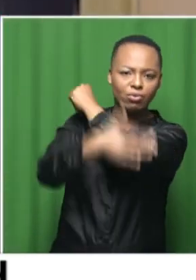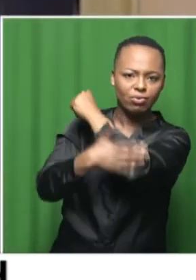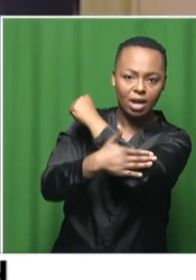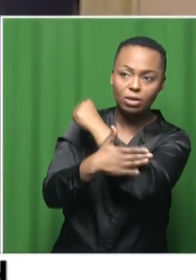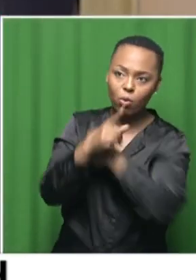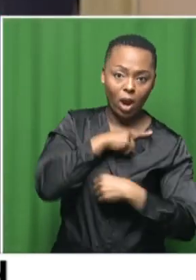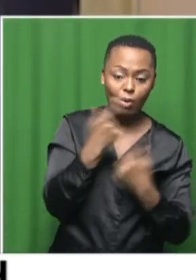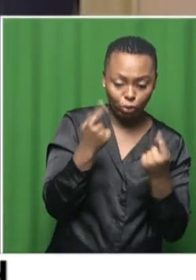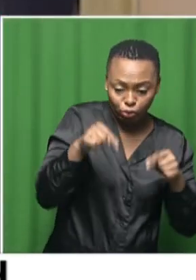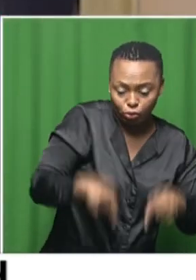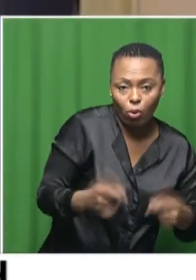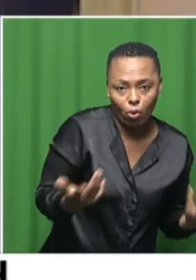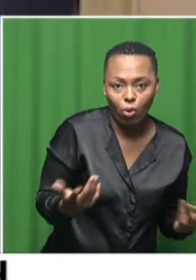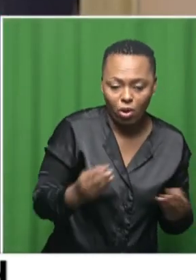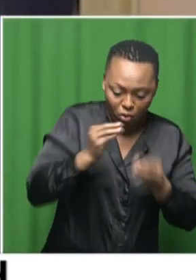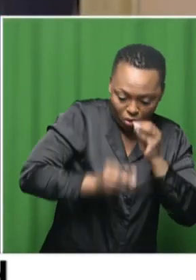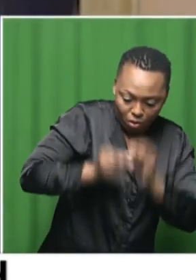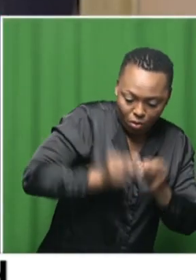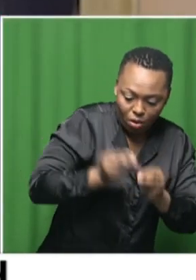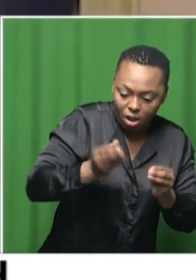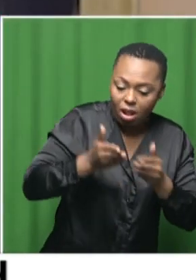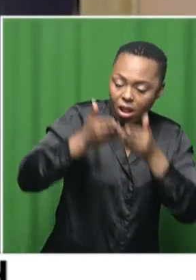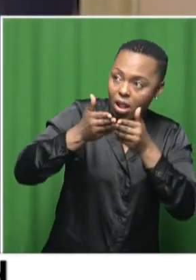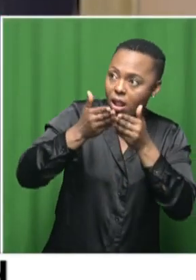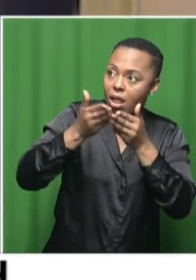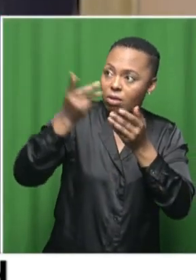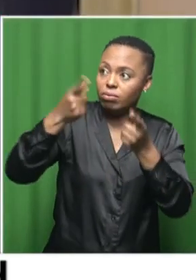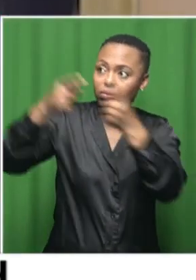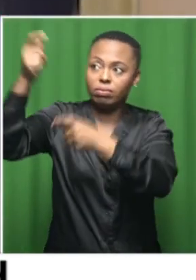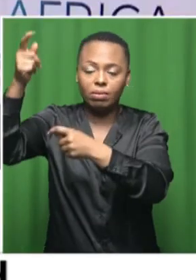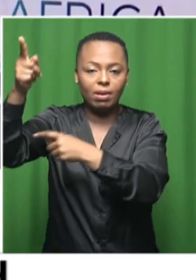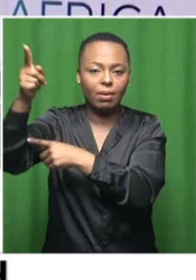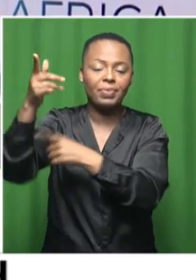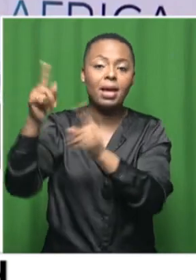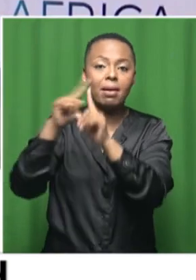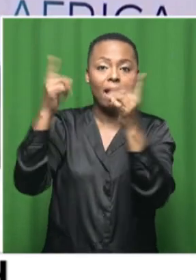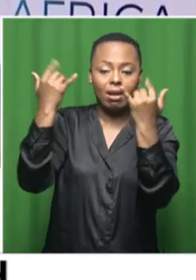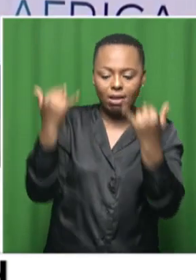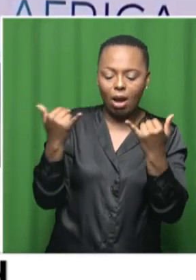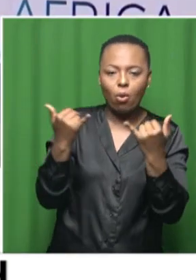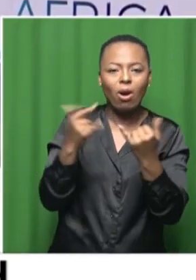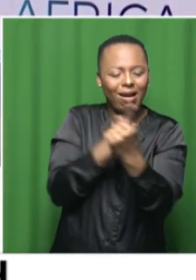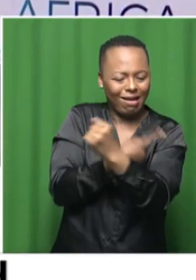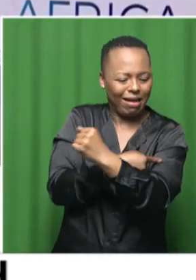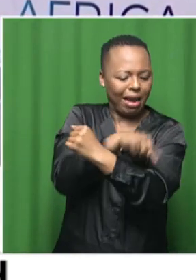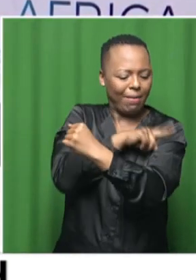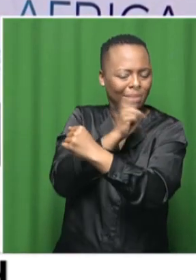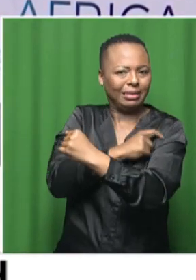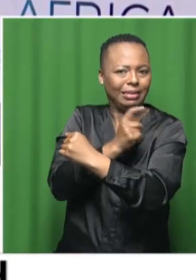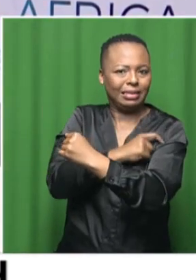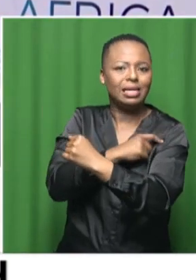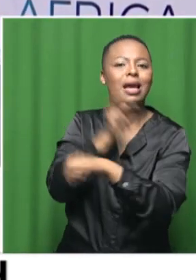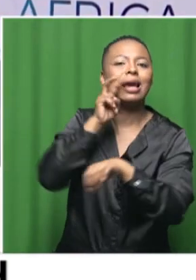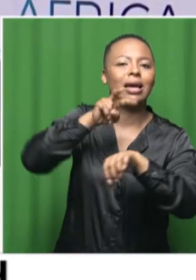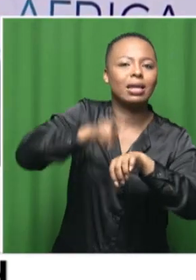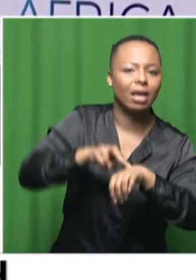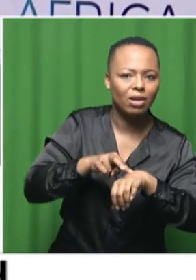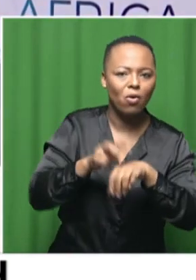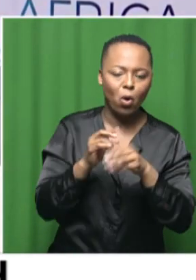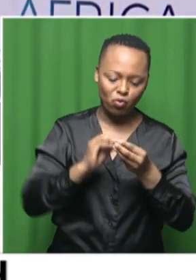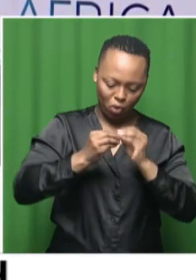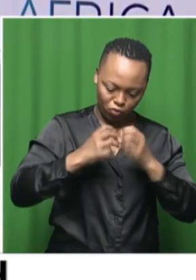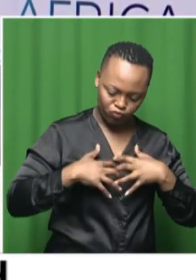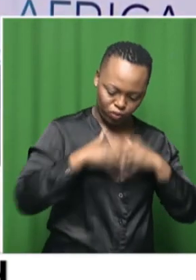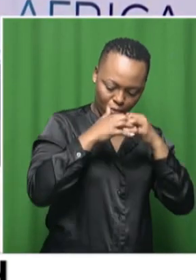do. Which has been the case. And that part of the linkage is the conversation here, is the capacity for us to be able to produce the